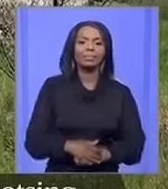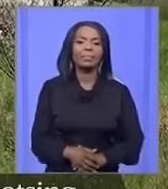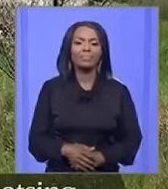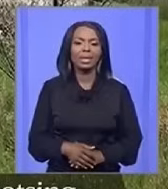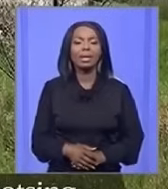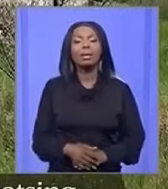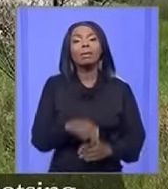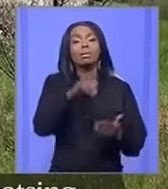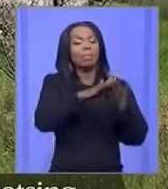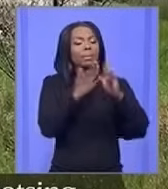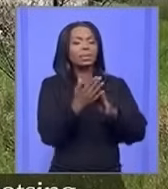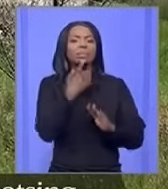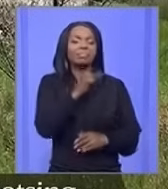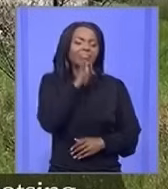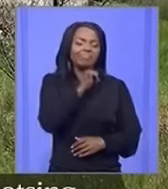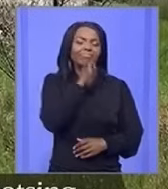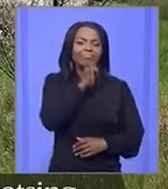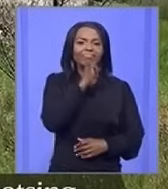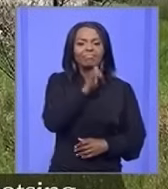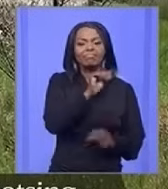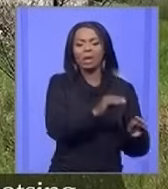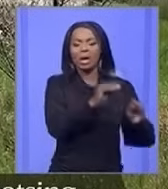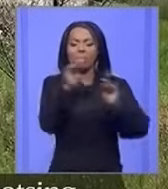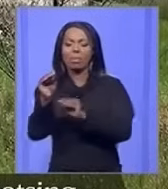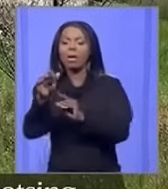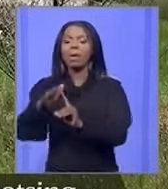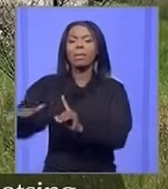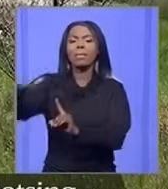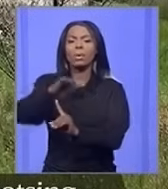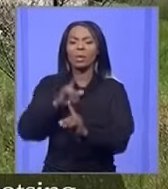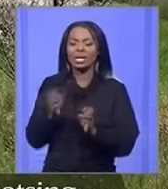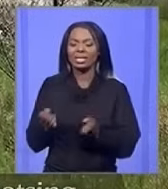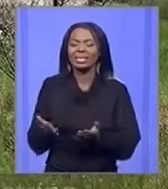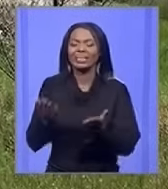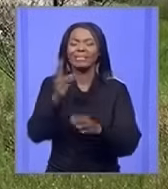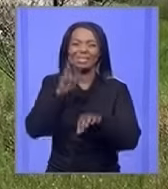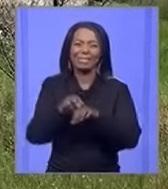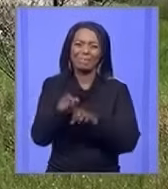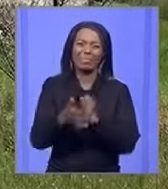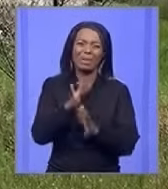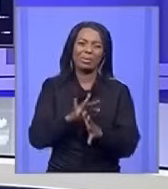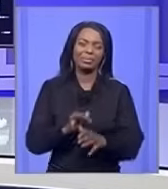ba tla dumela go hudišetšwa lefelo leo le nago le kabo ya ditirelo tša motheo.